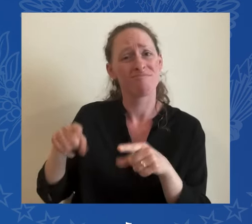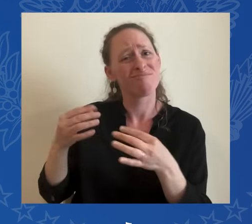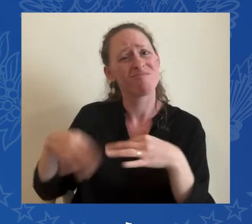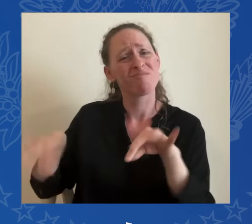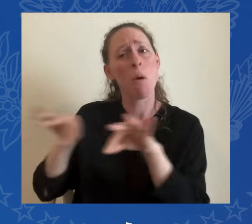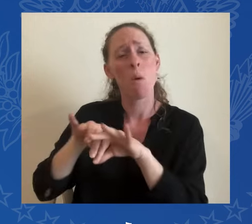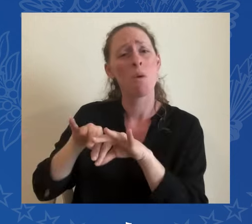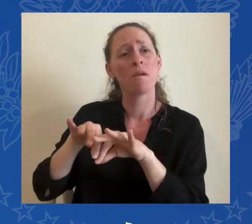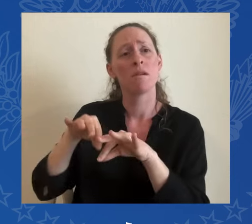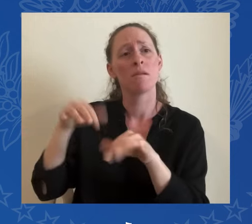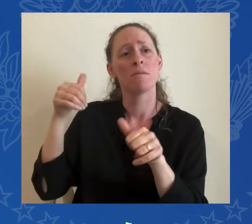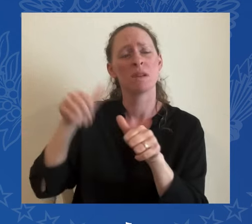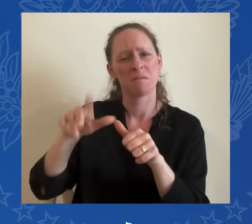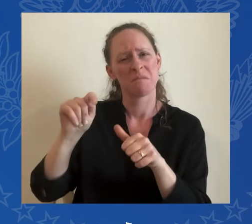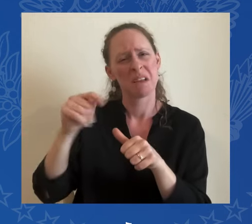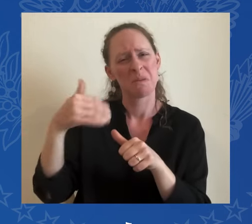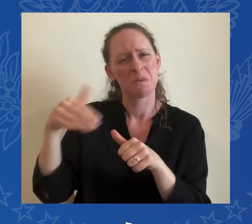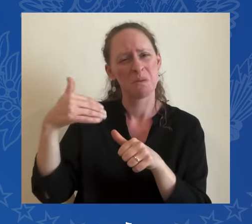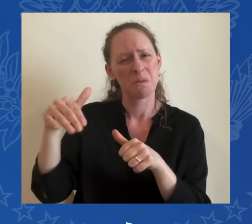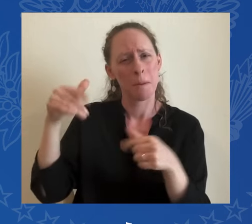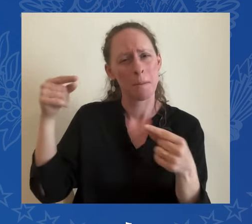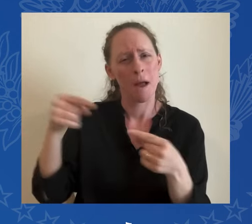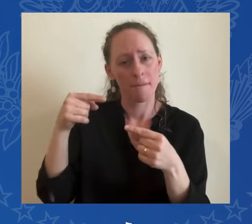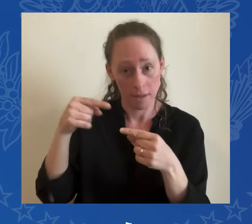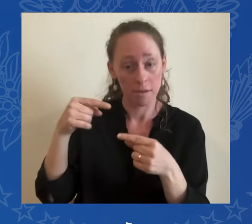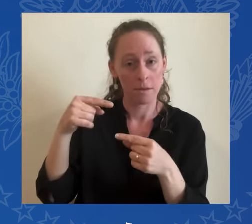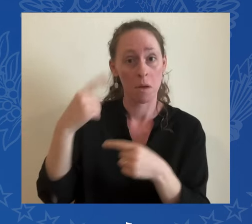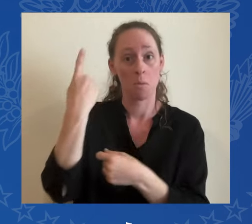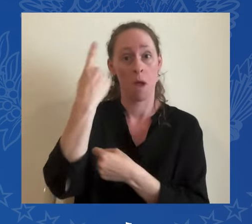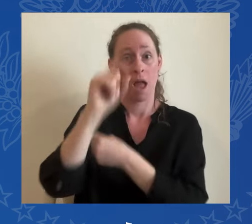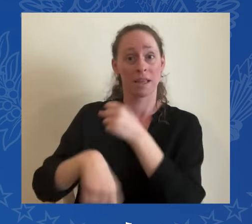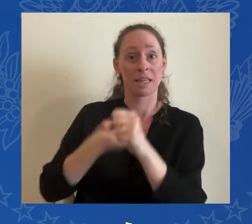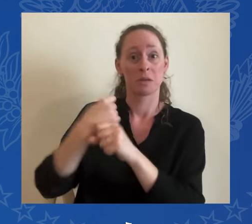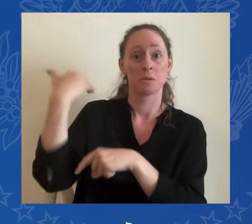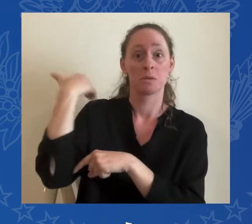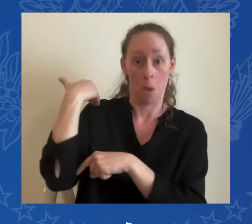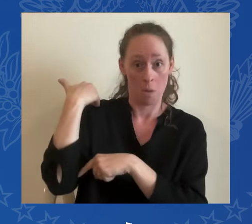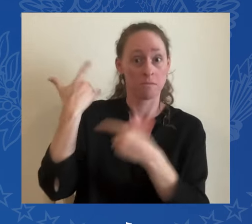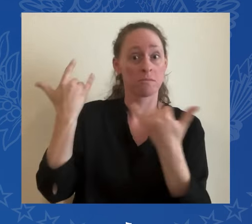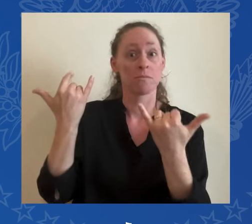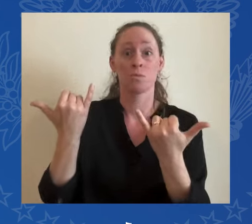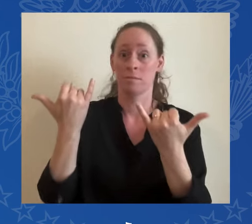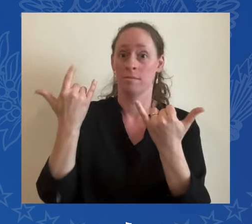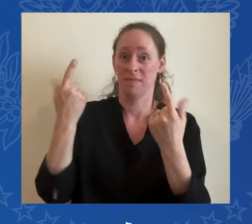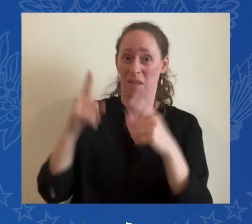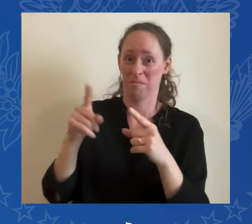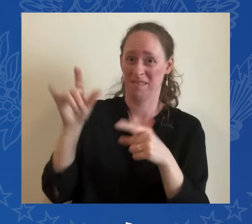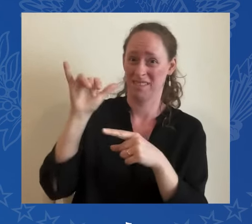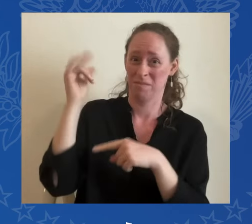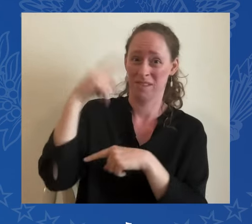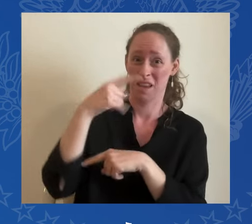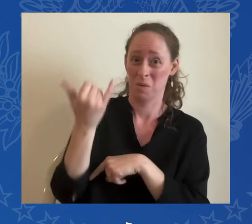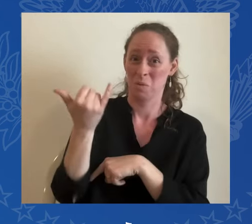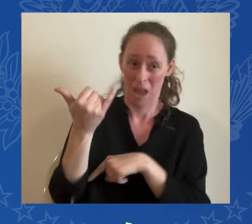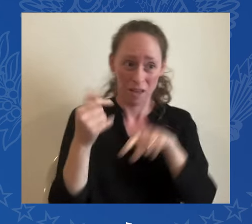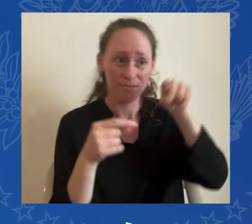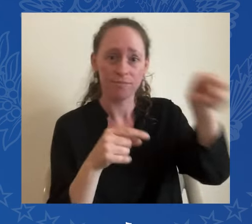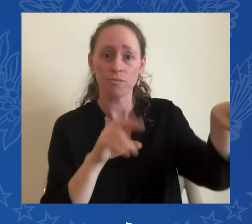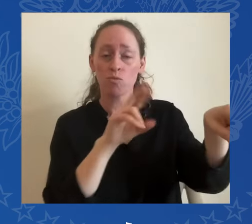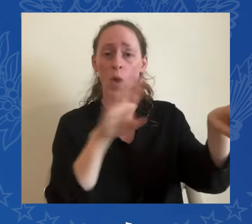in Uvalde, Texas, turned into another killing field in America. A few days later, Jill and I traveled there and